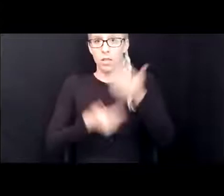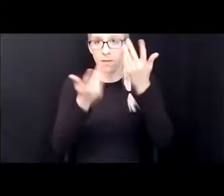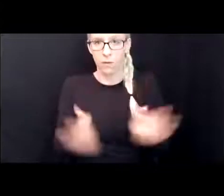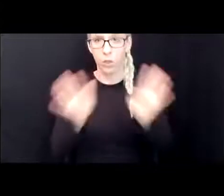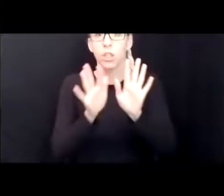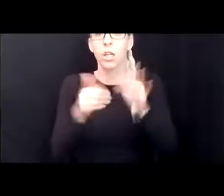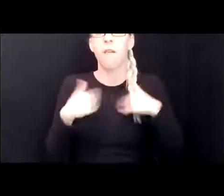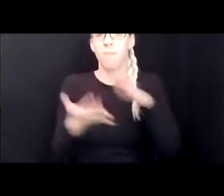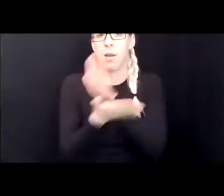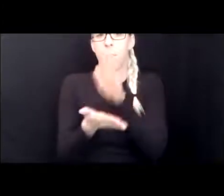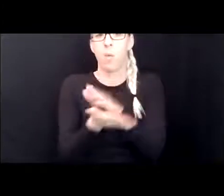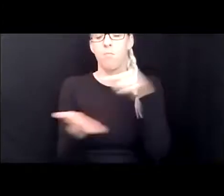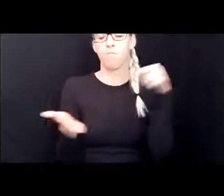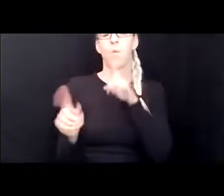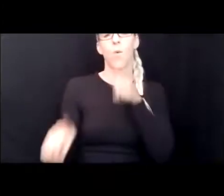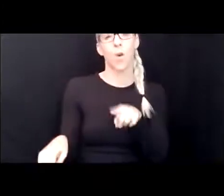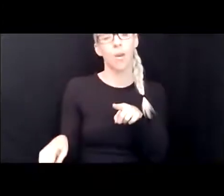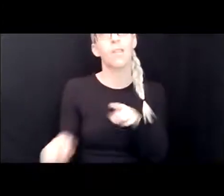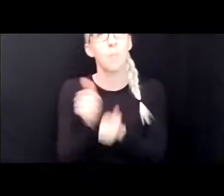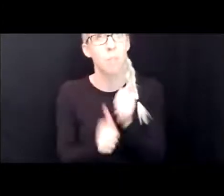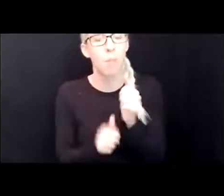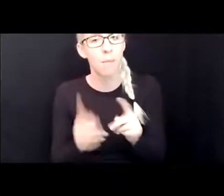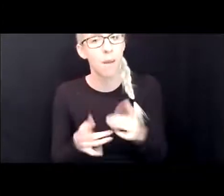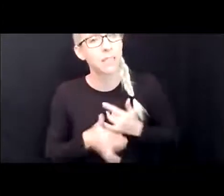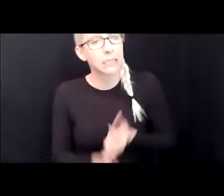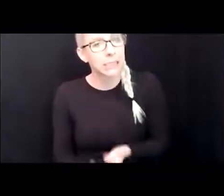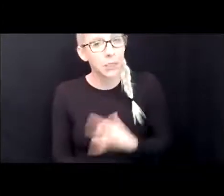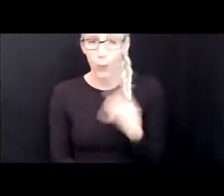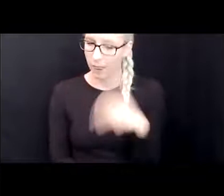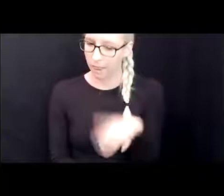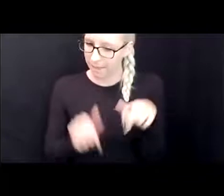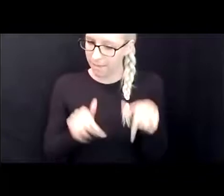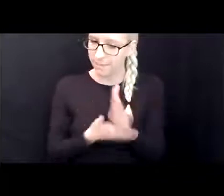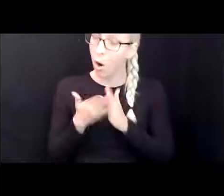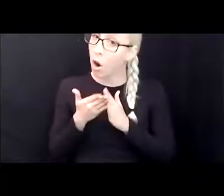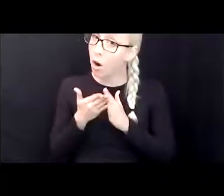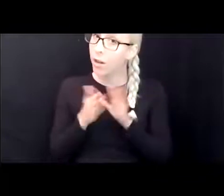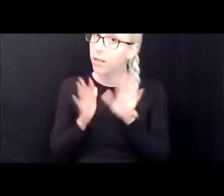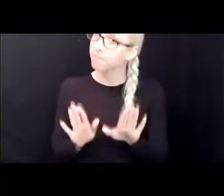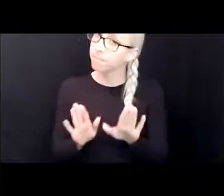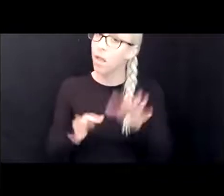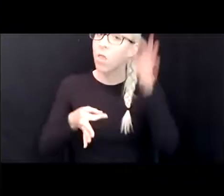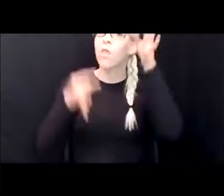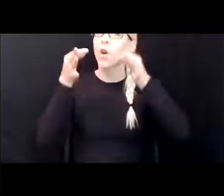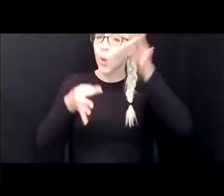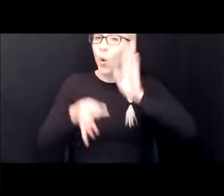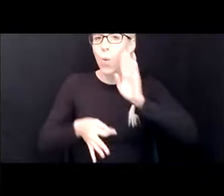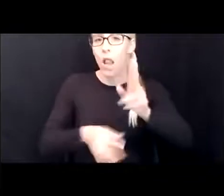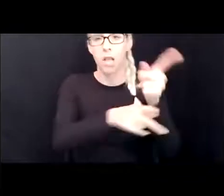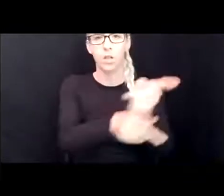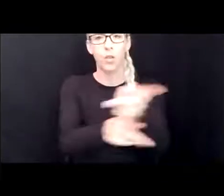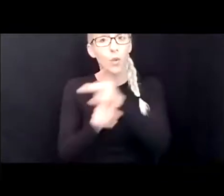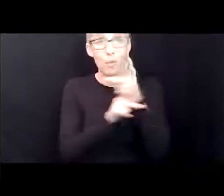And then this is the part that most people don't like. The court's going to continue to supervise this relationship as long as there is